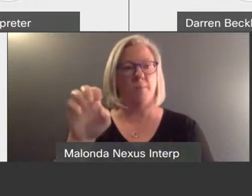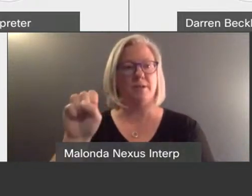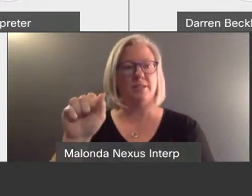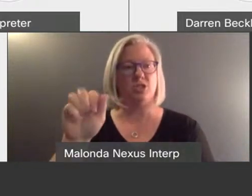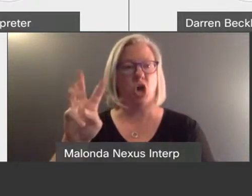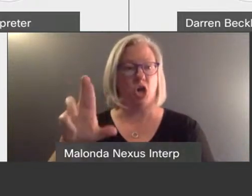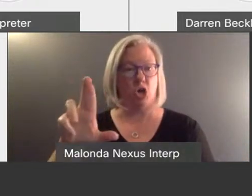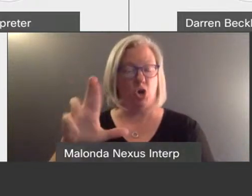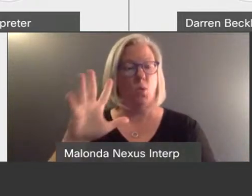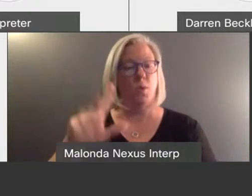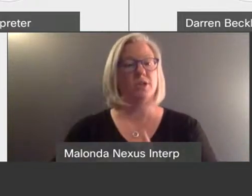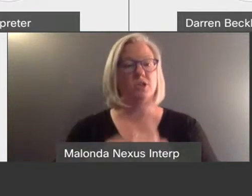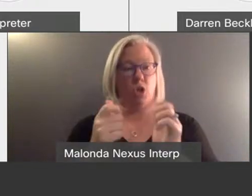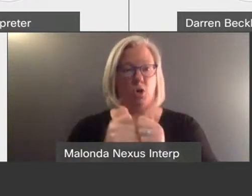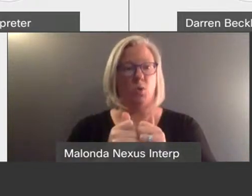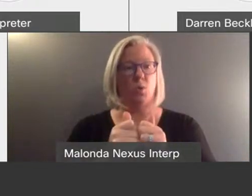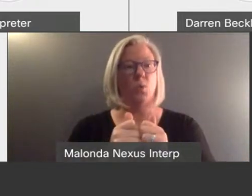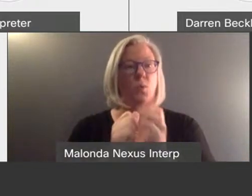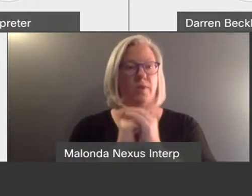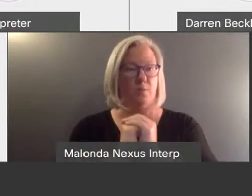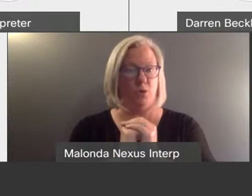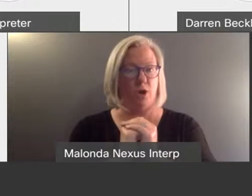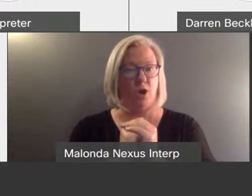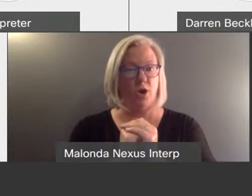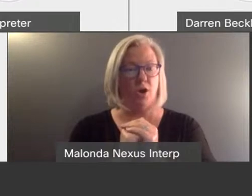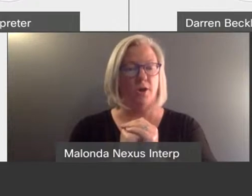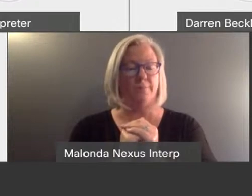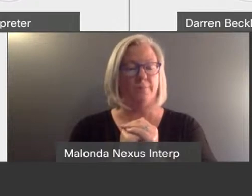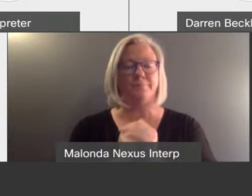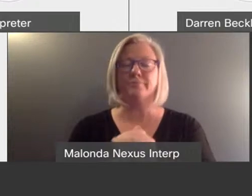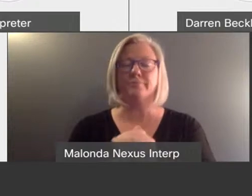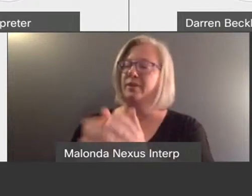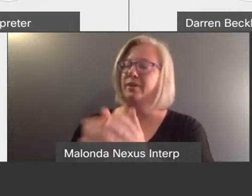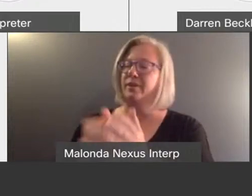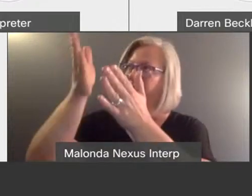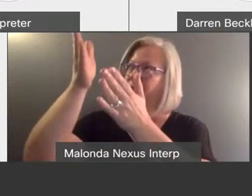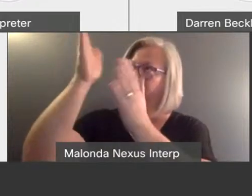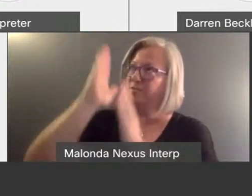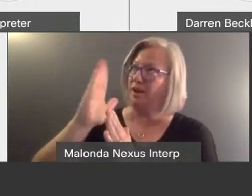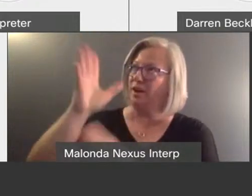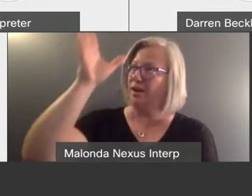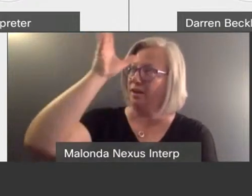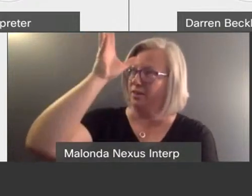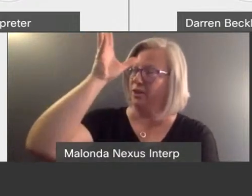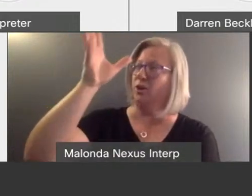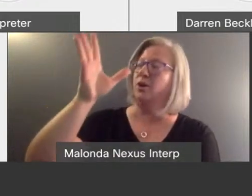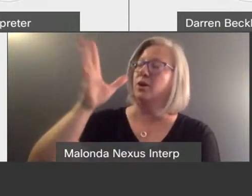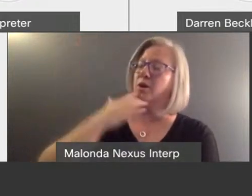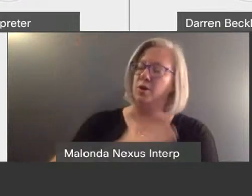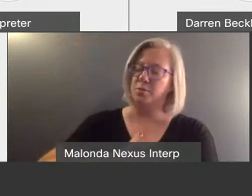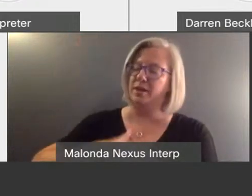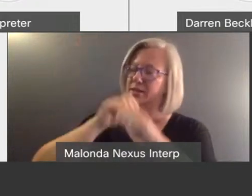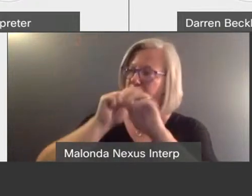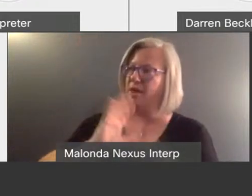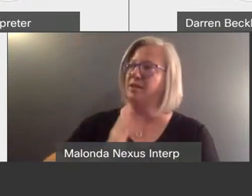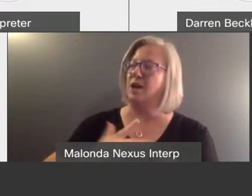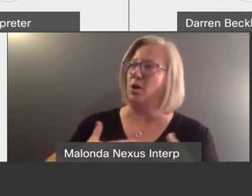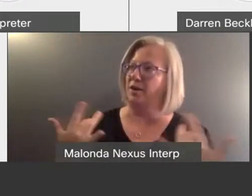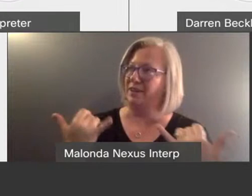And let's be in an attitude of prayer. Dear Heavenly Father, please bless our event